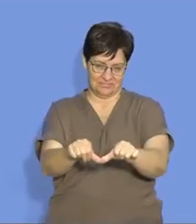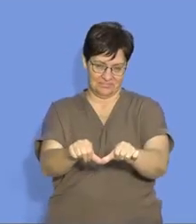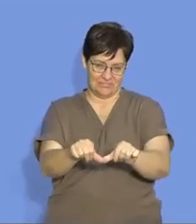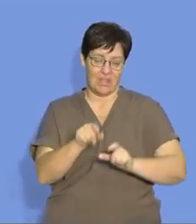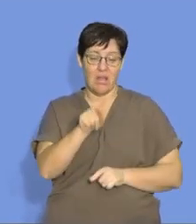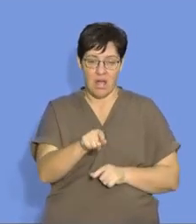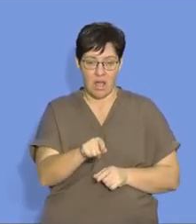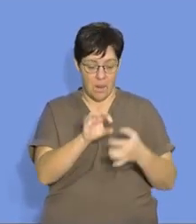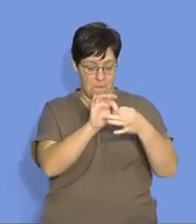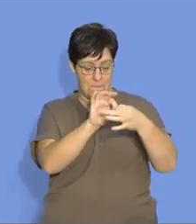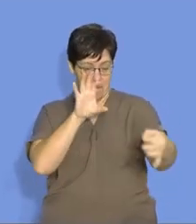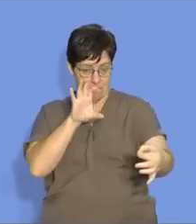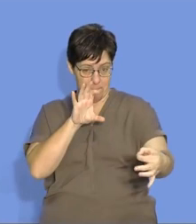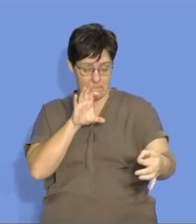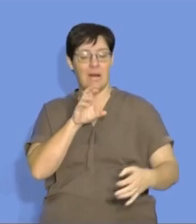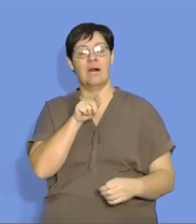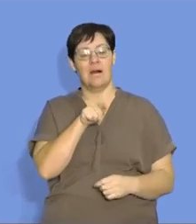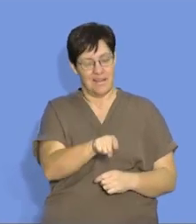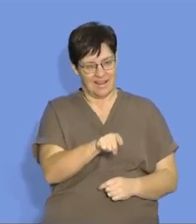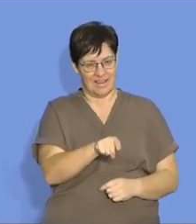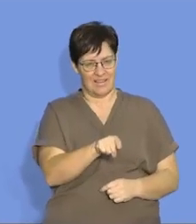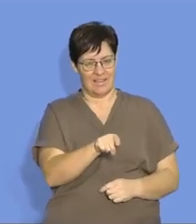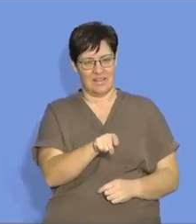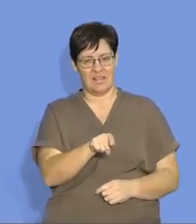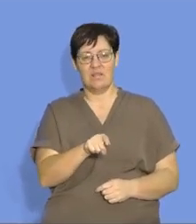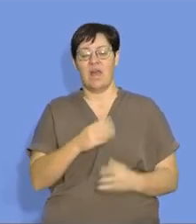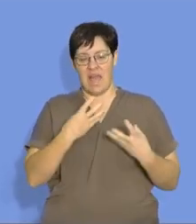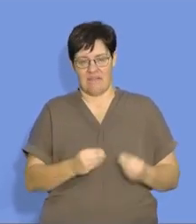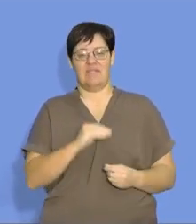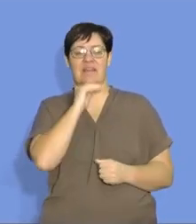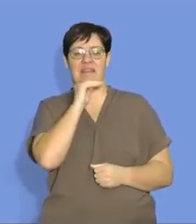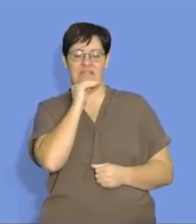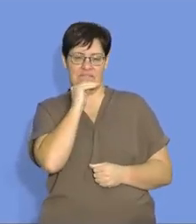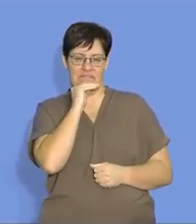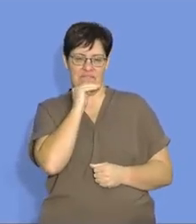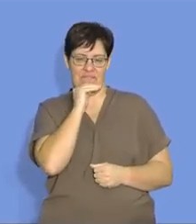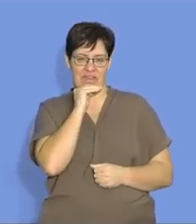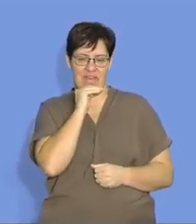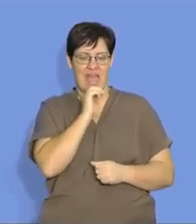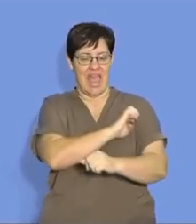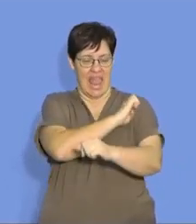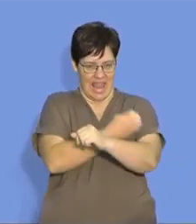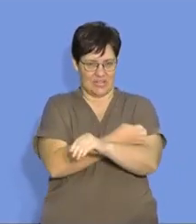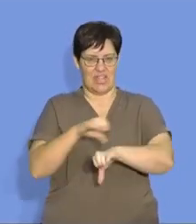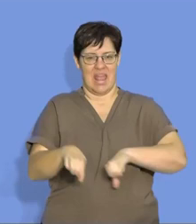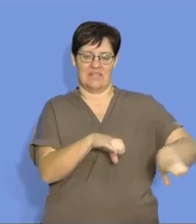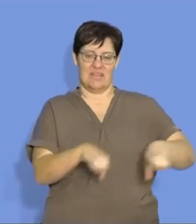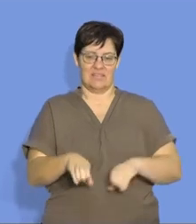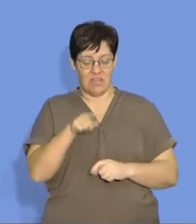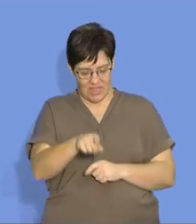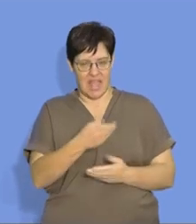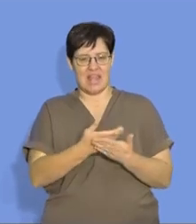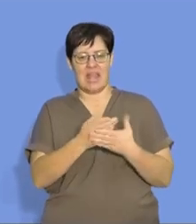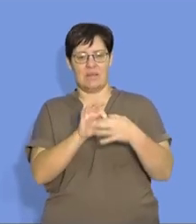the point where the bonds are broken, it means that we have sufficient activation energy for